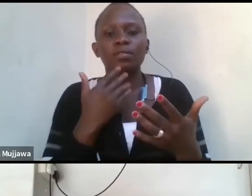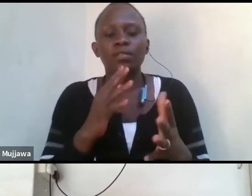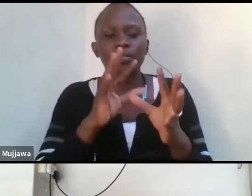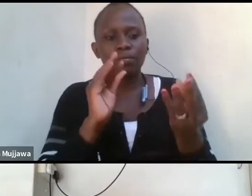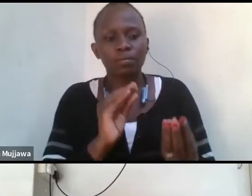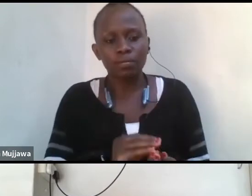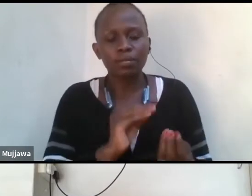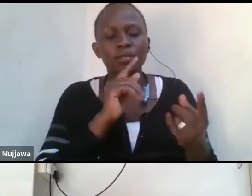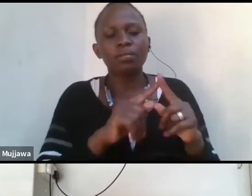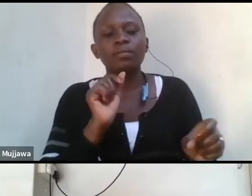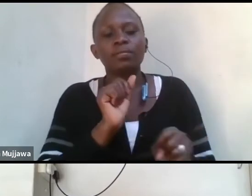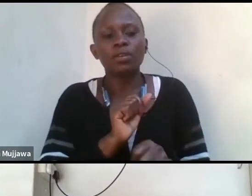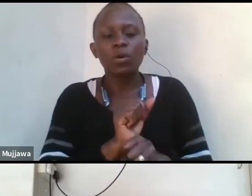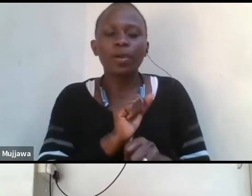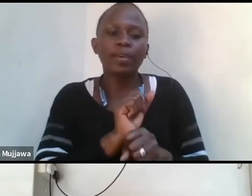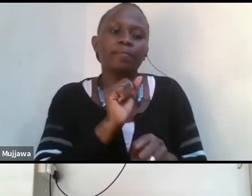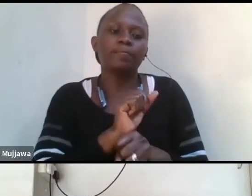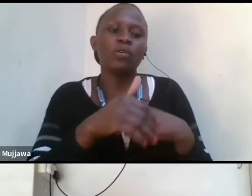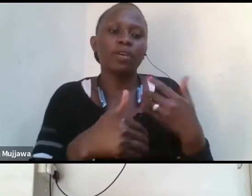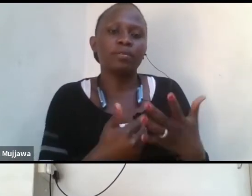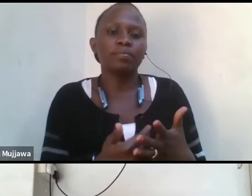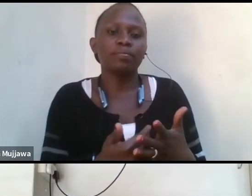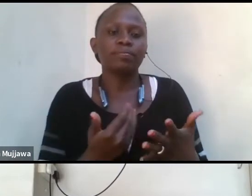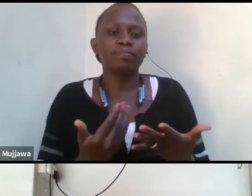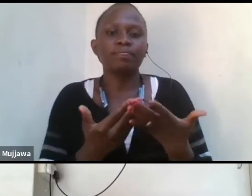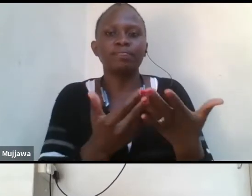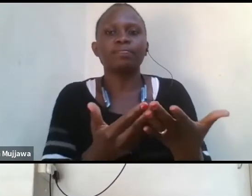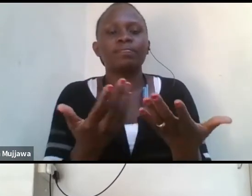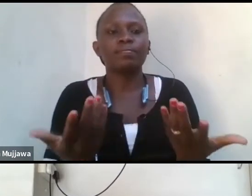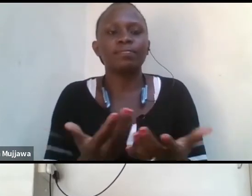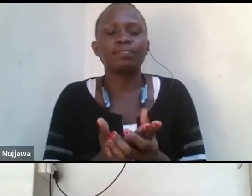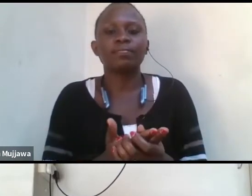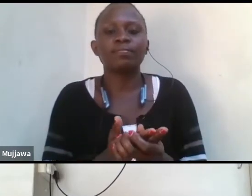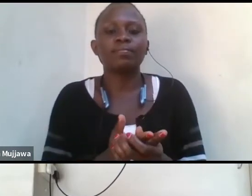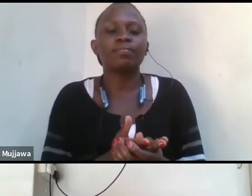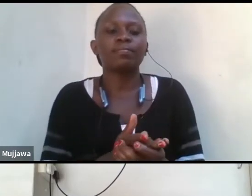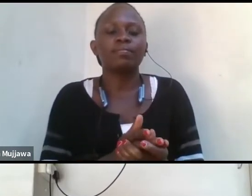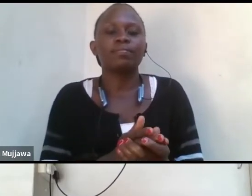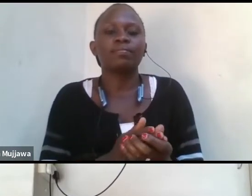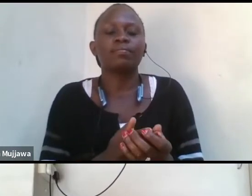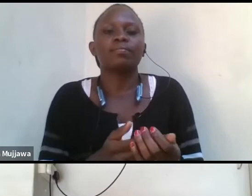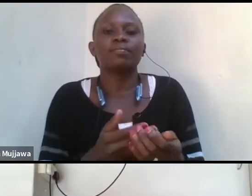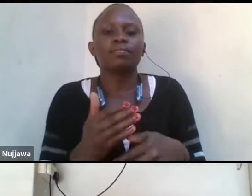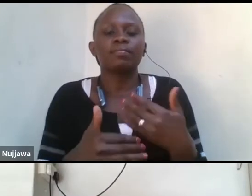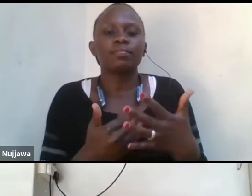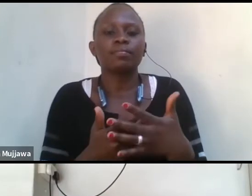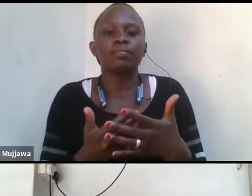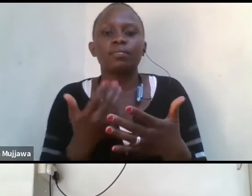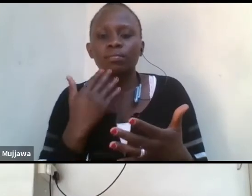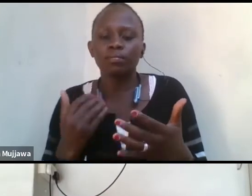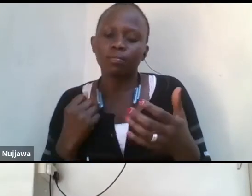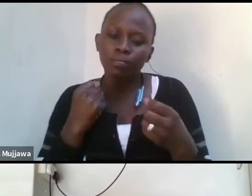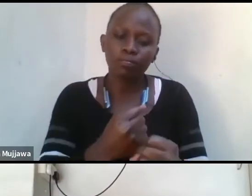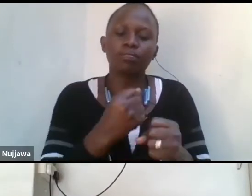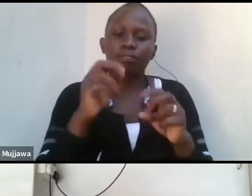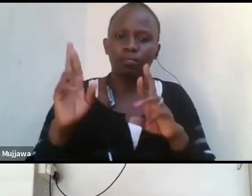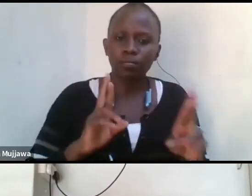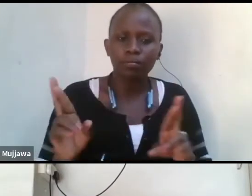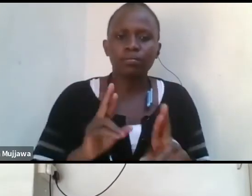in that we are now, our workers really are determined their company is not going to close. It's not about